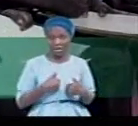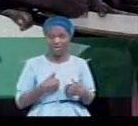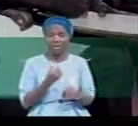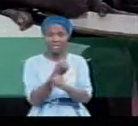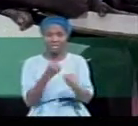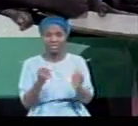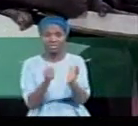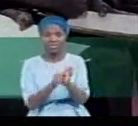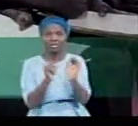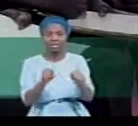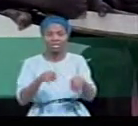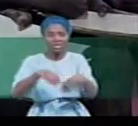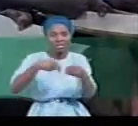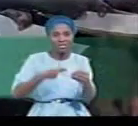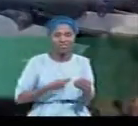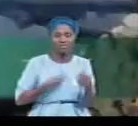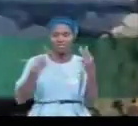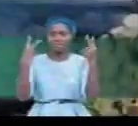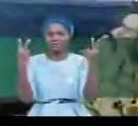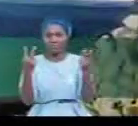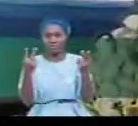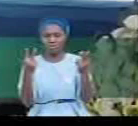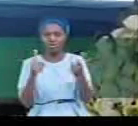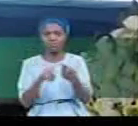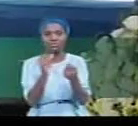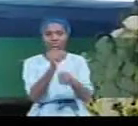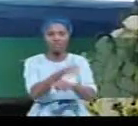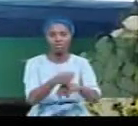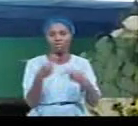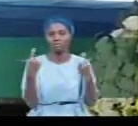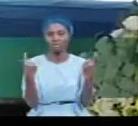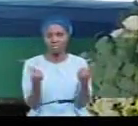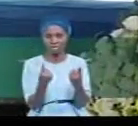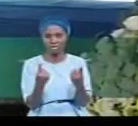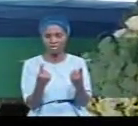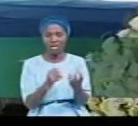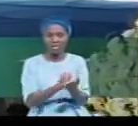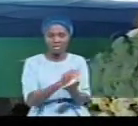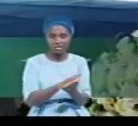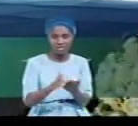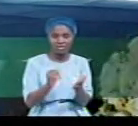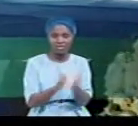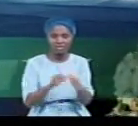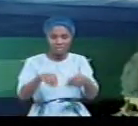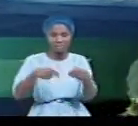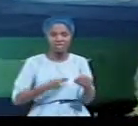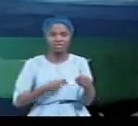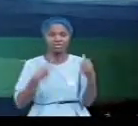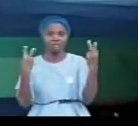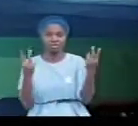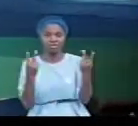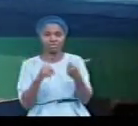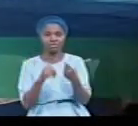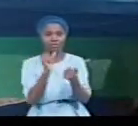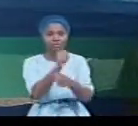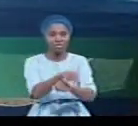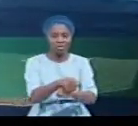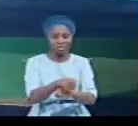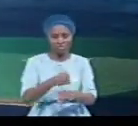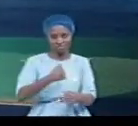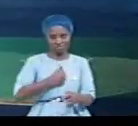the sanctification that gives us victory over self, and the power that gives us